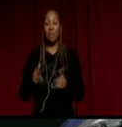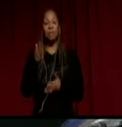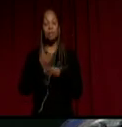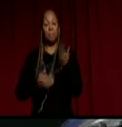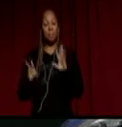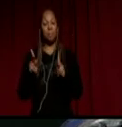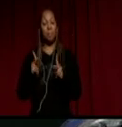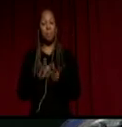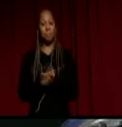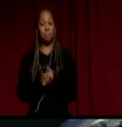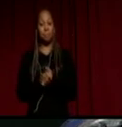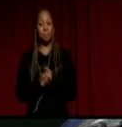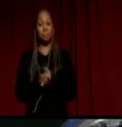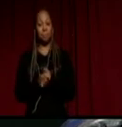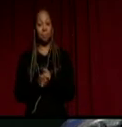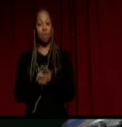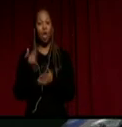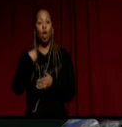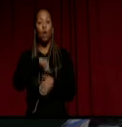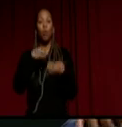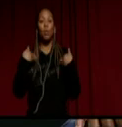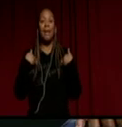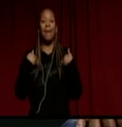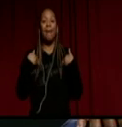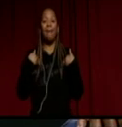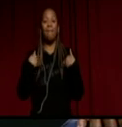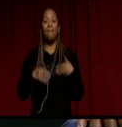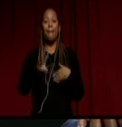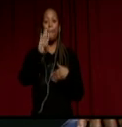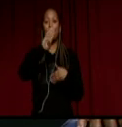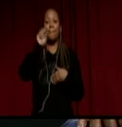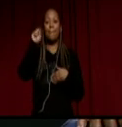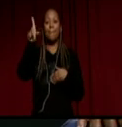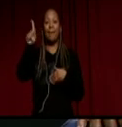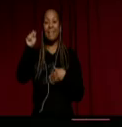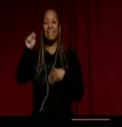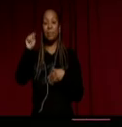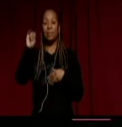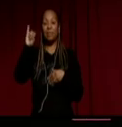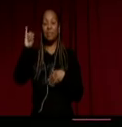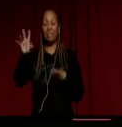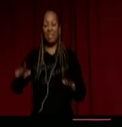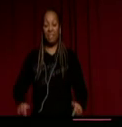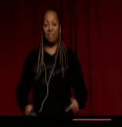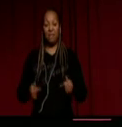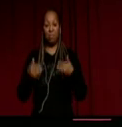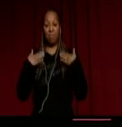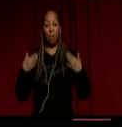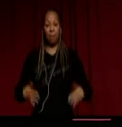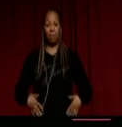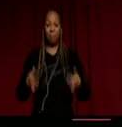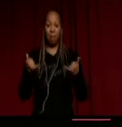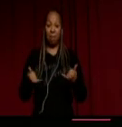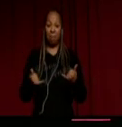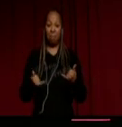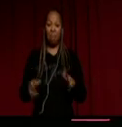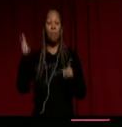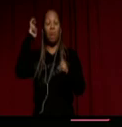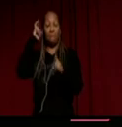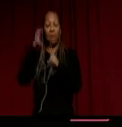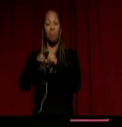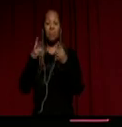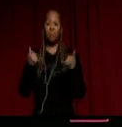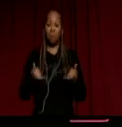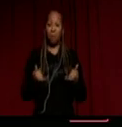those people. Yeah, and we have bacteria that are living in our body right now. And we have viruses in our body.